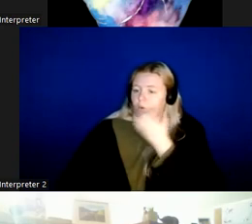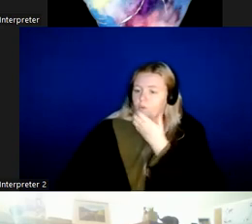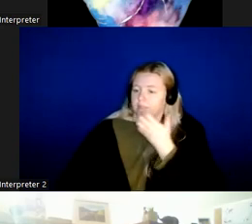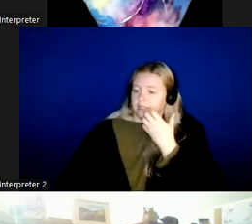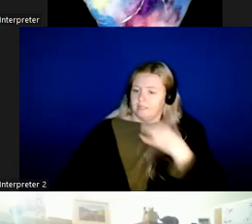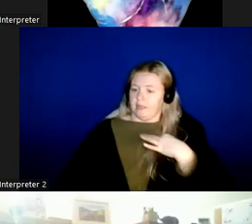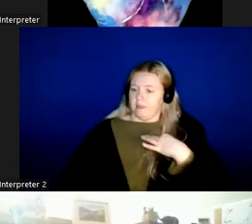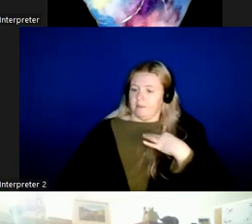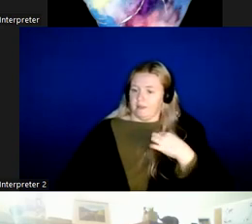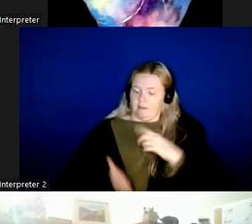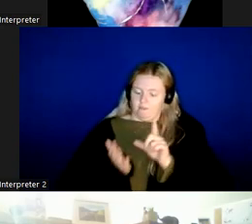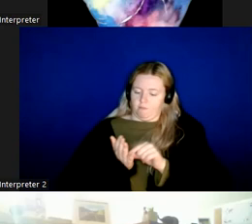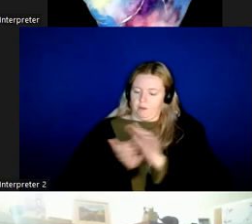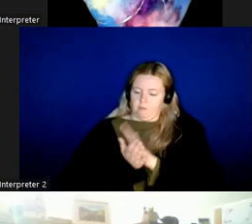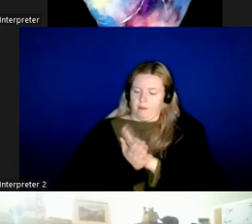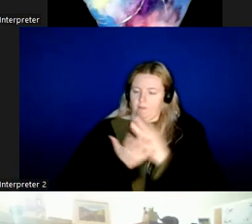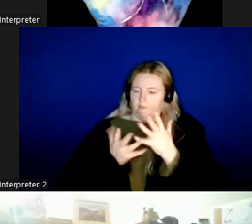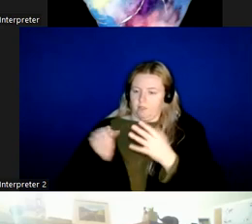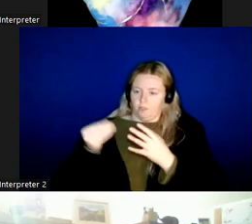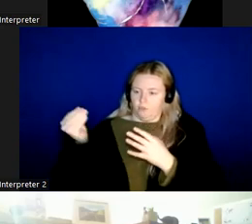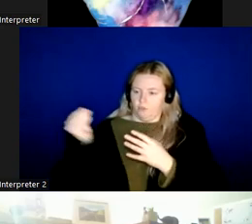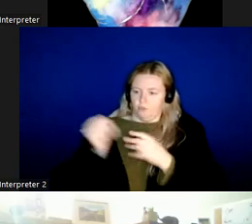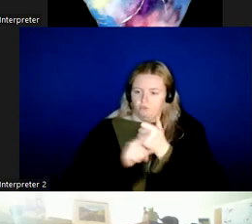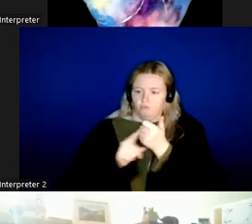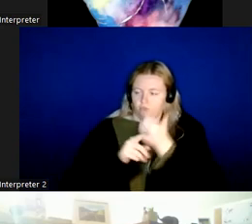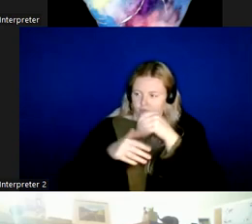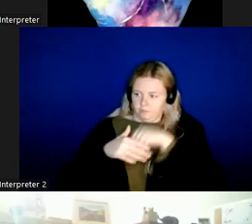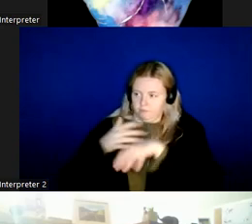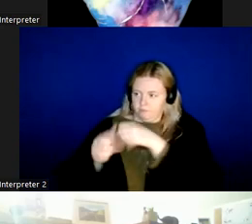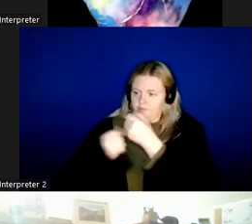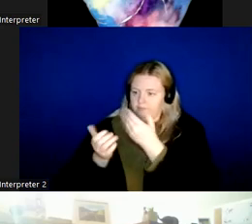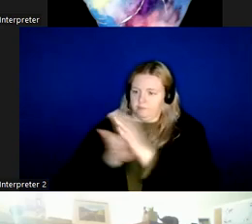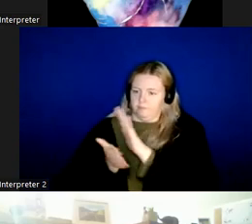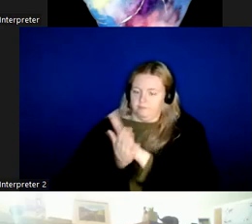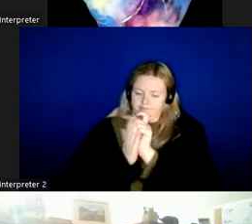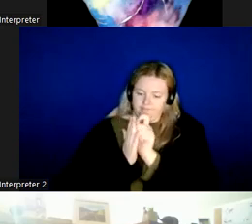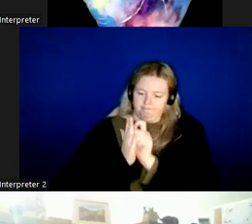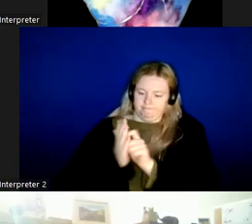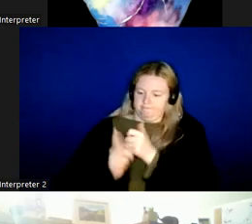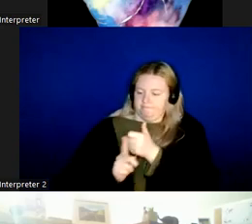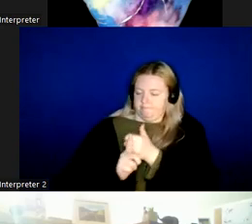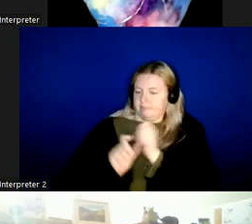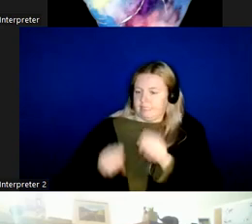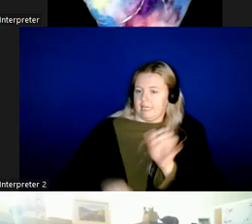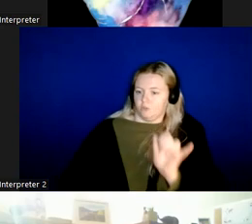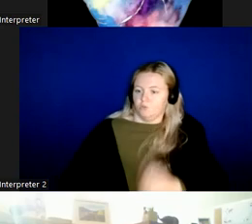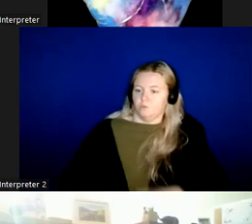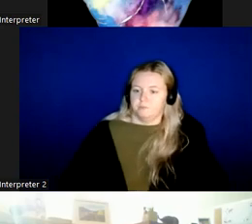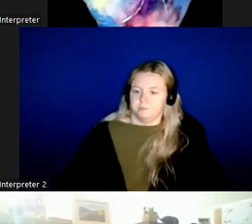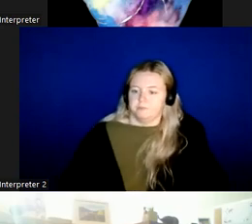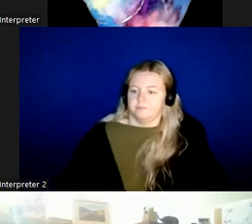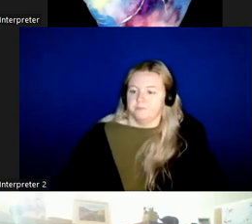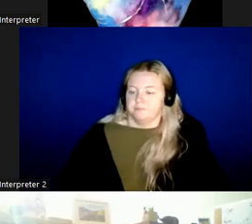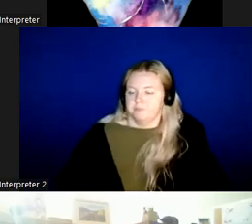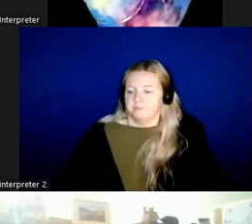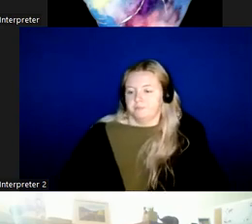supplement application as well that you can come in and get. So yeah, that would be quite beneficial.